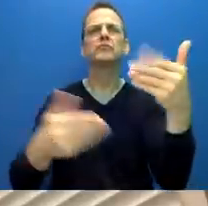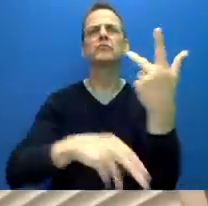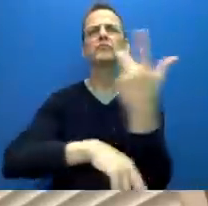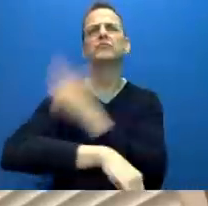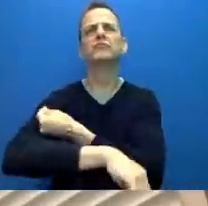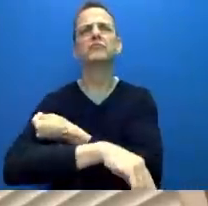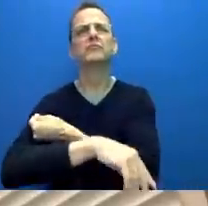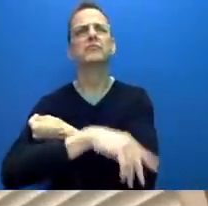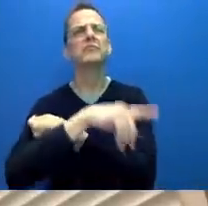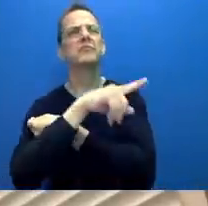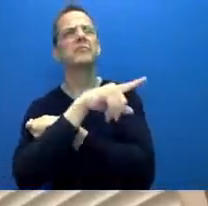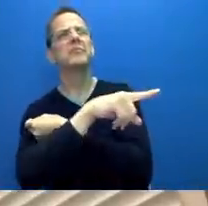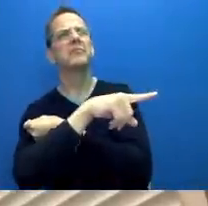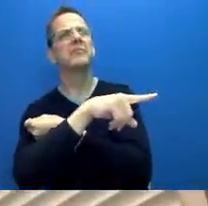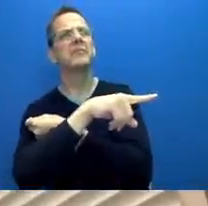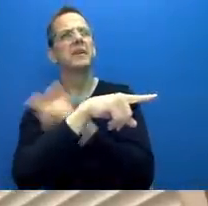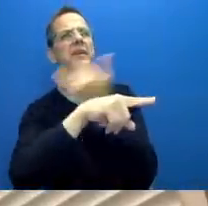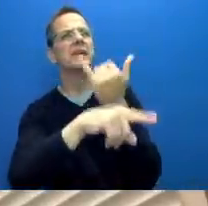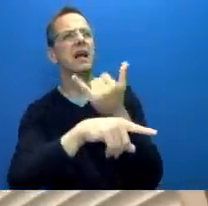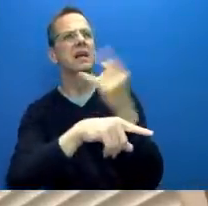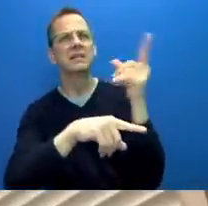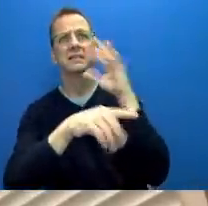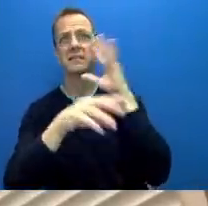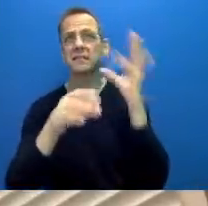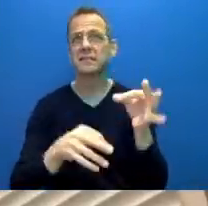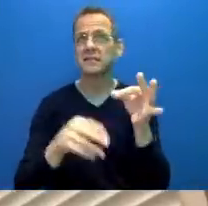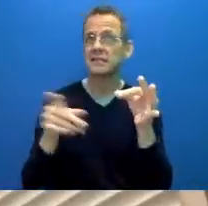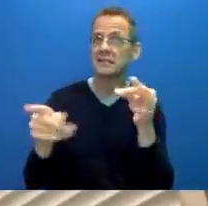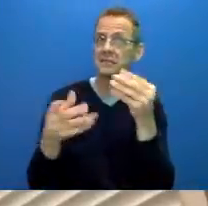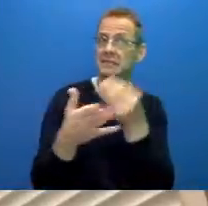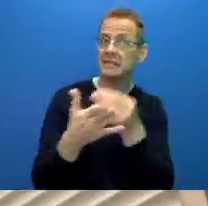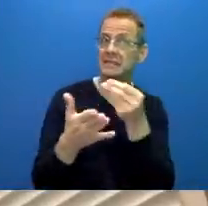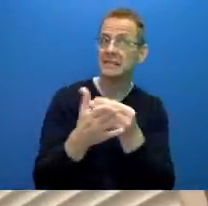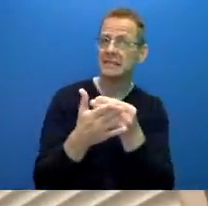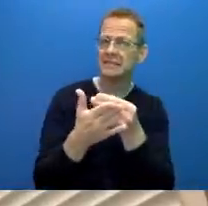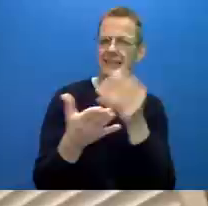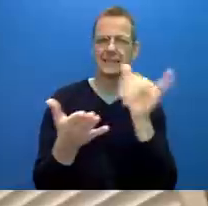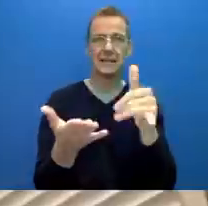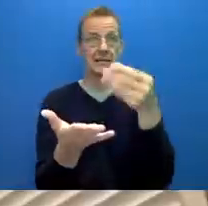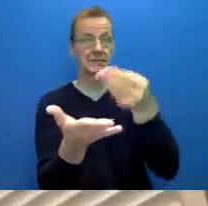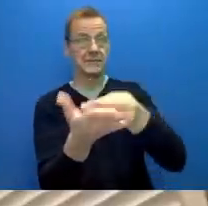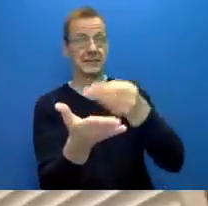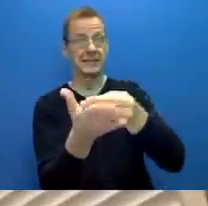who did the right thing, who got vaccinated, to those who are unvaccinated.